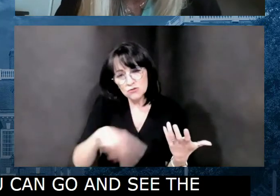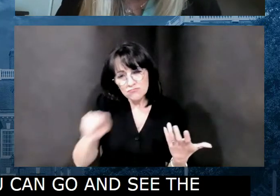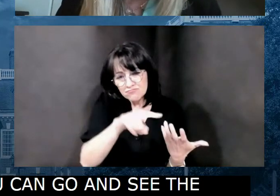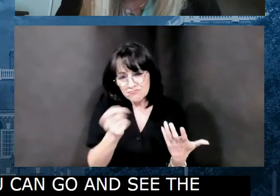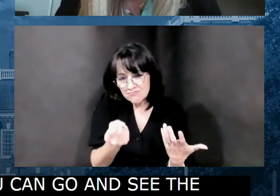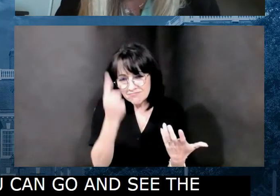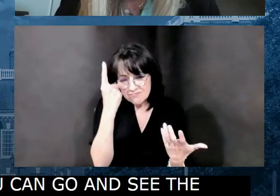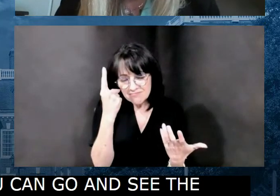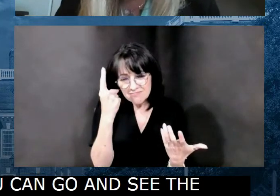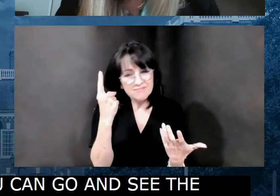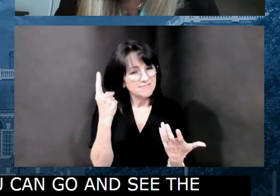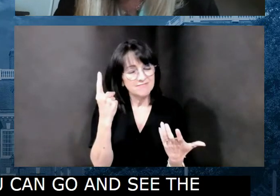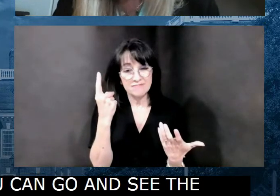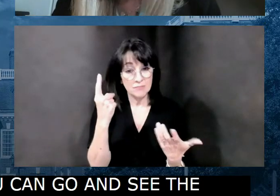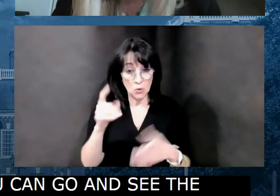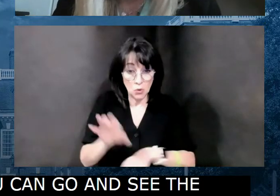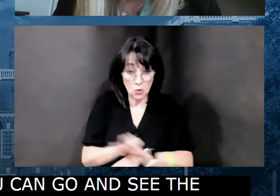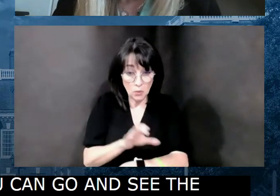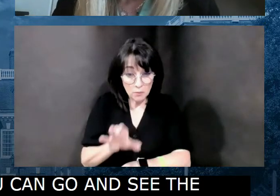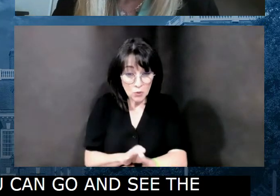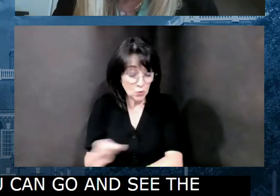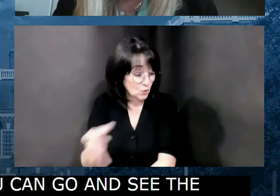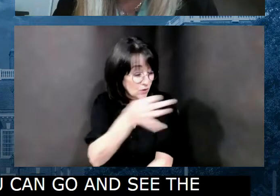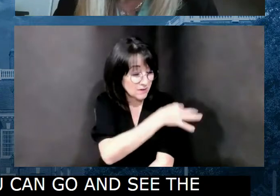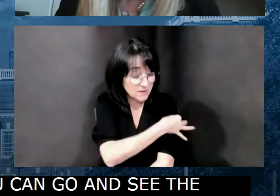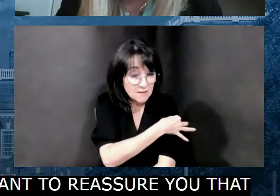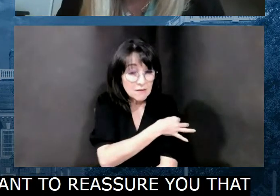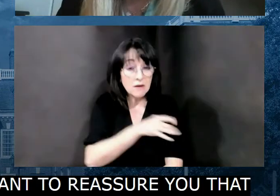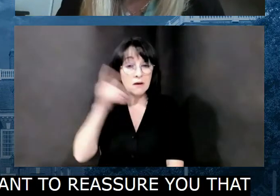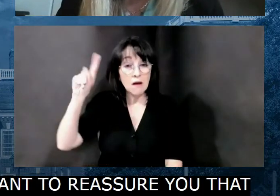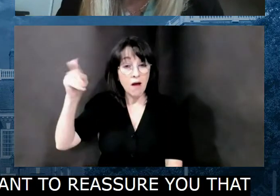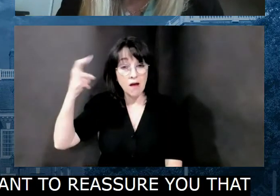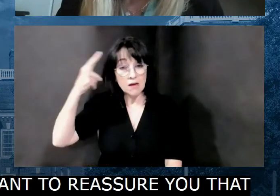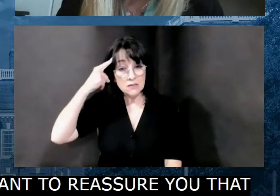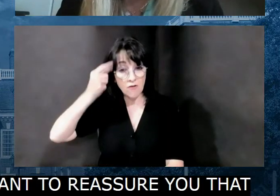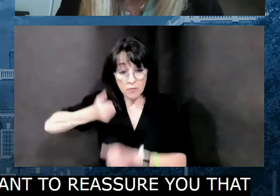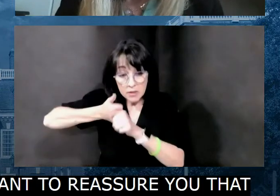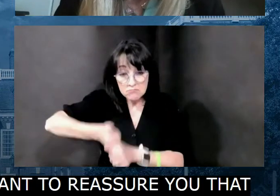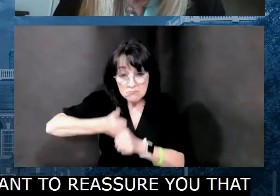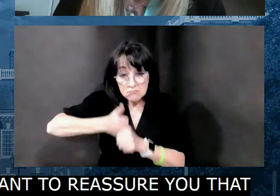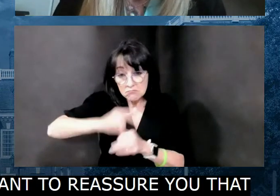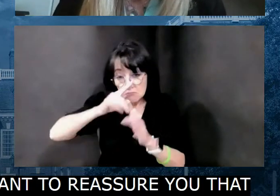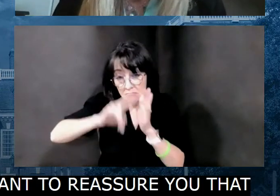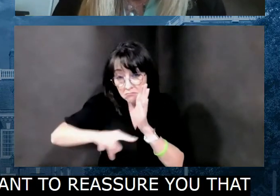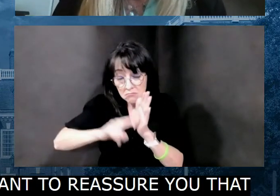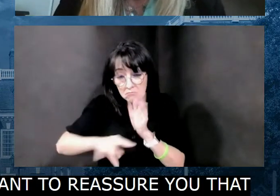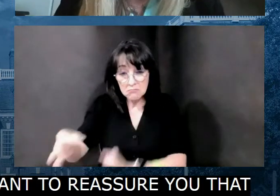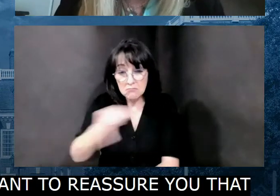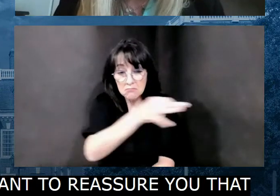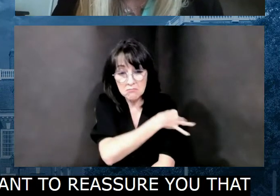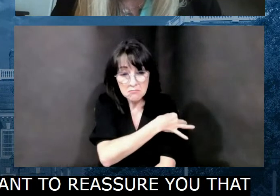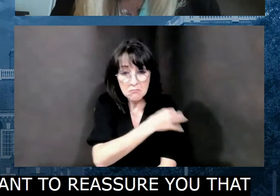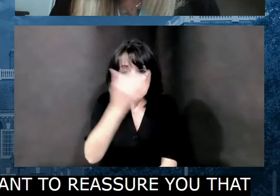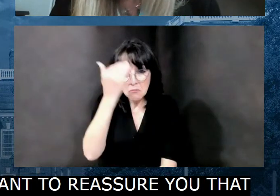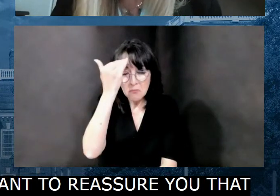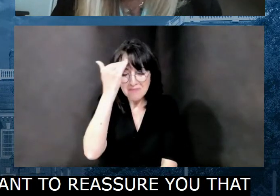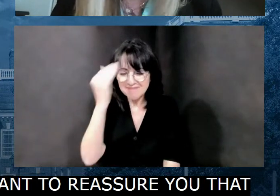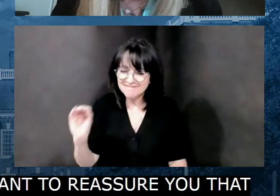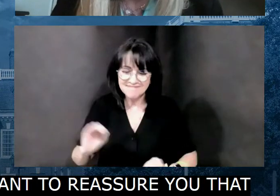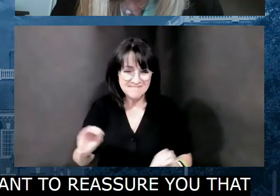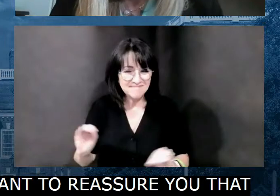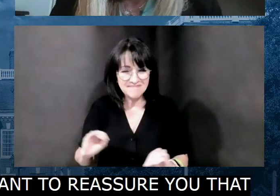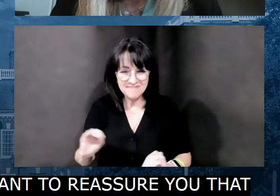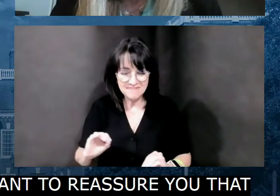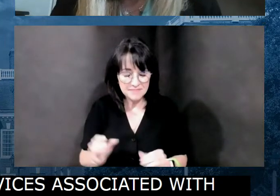no microchips or tracking devices associated with these vaccines. Myth number 3 is a